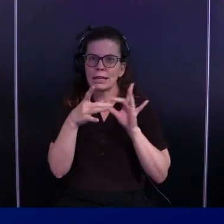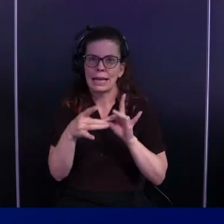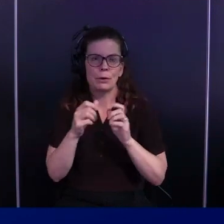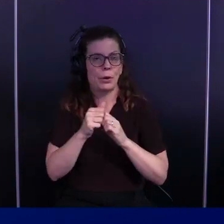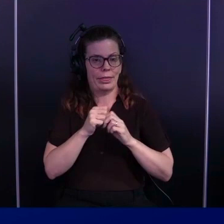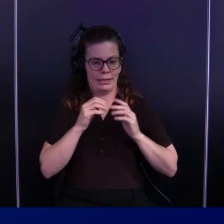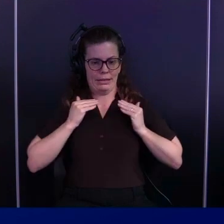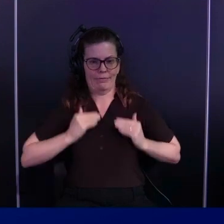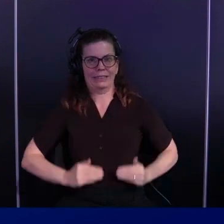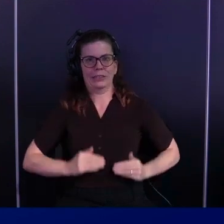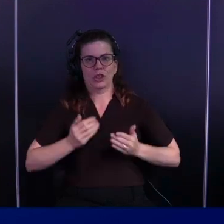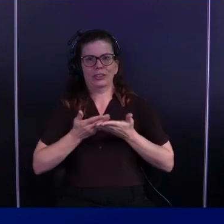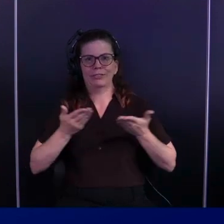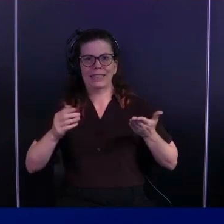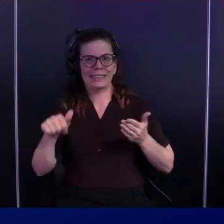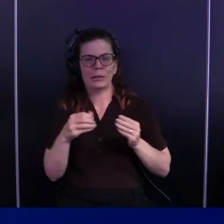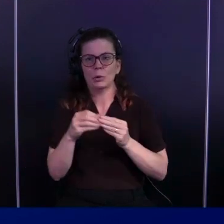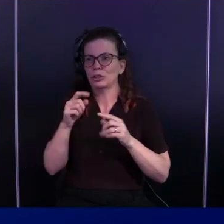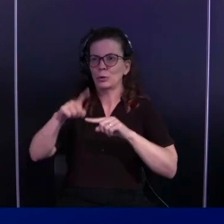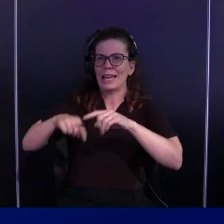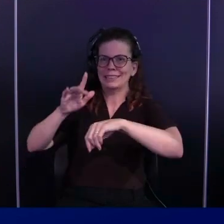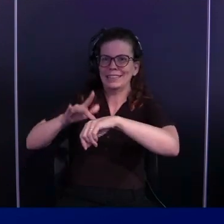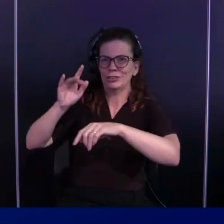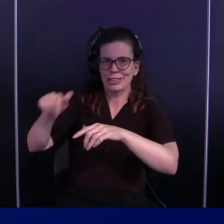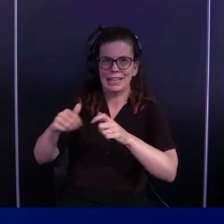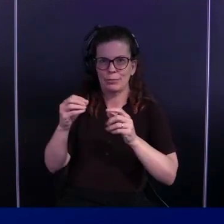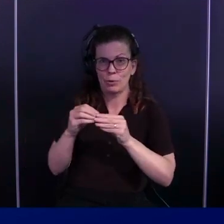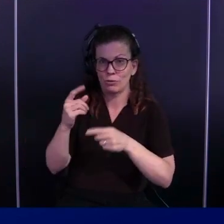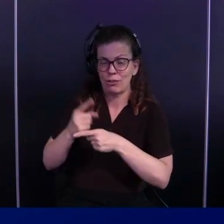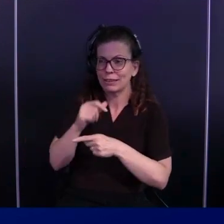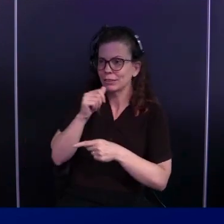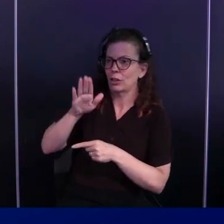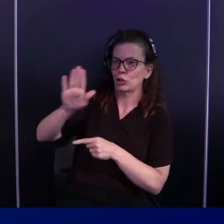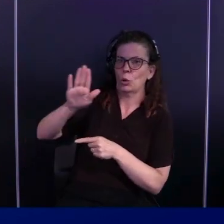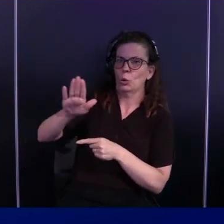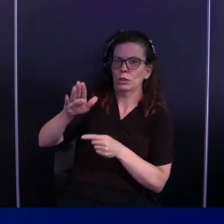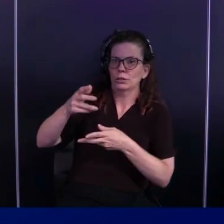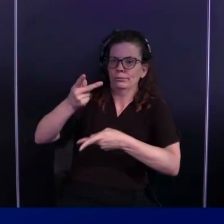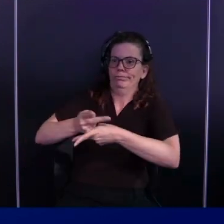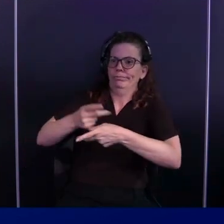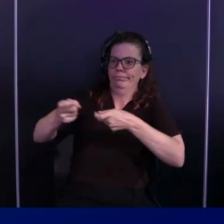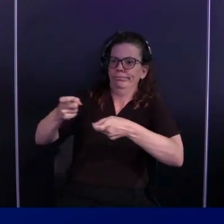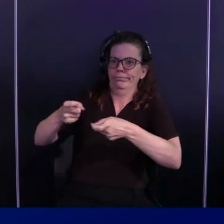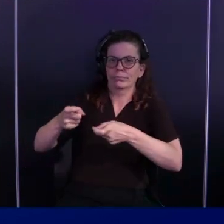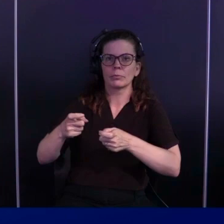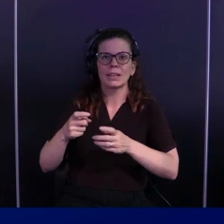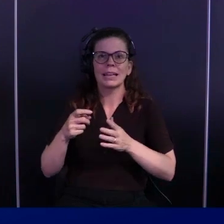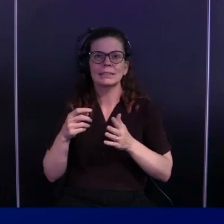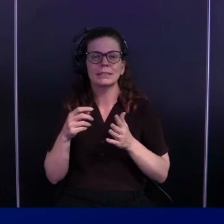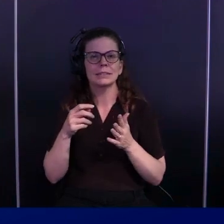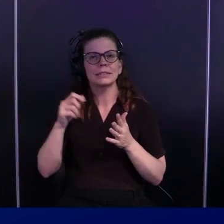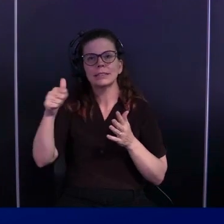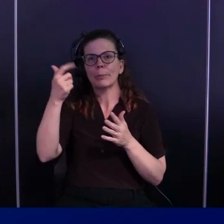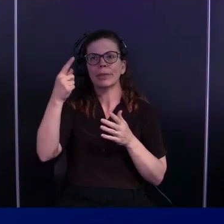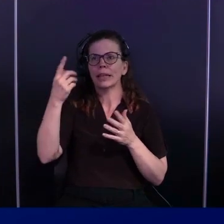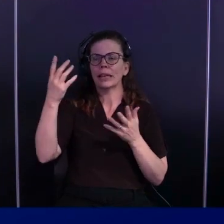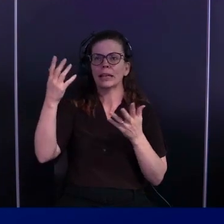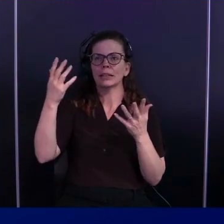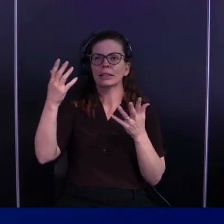physical device anymore. You can't touch it any longer, right? Yep. It's not yours. It's something that